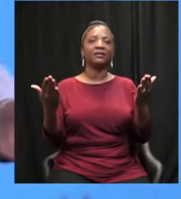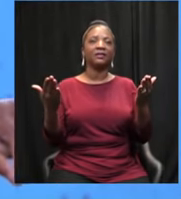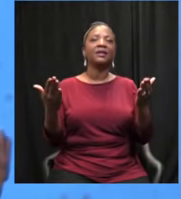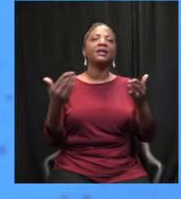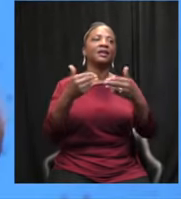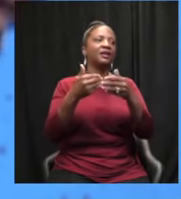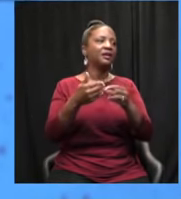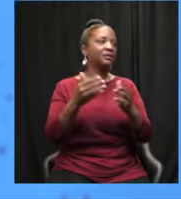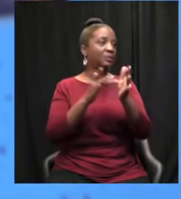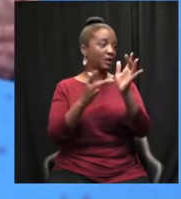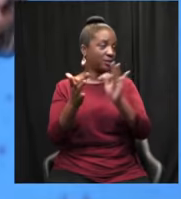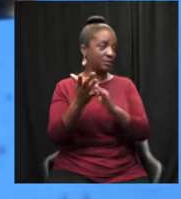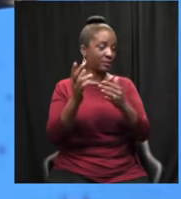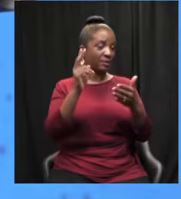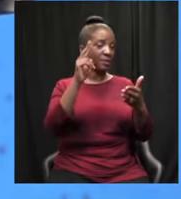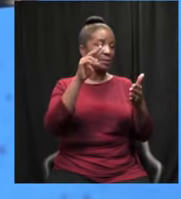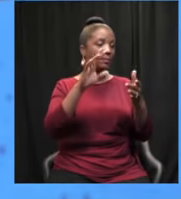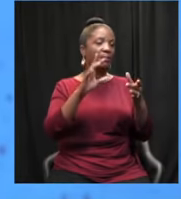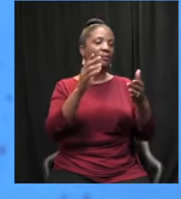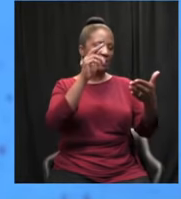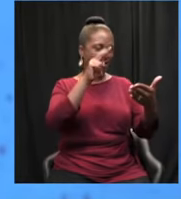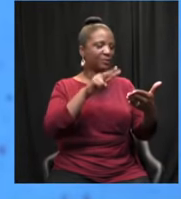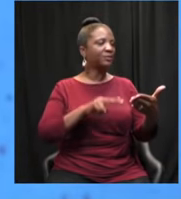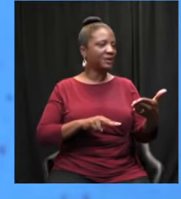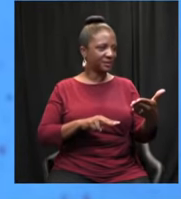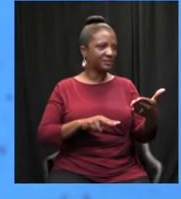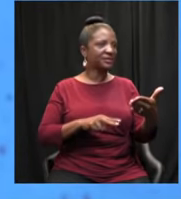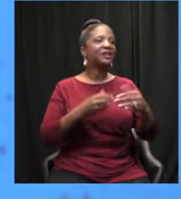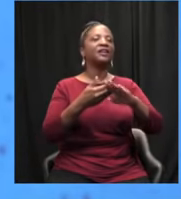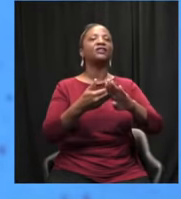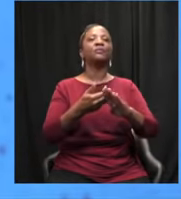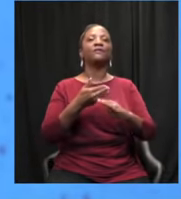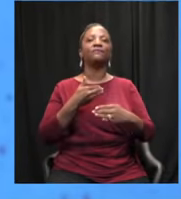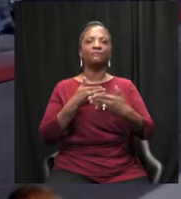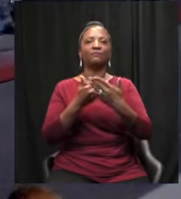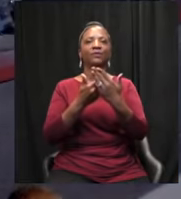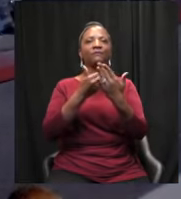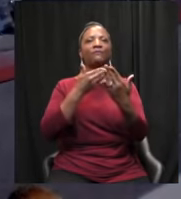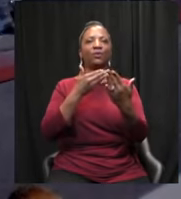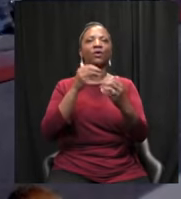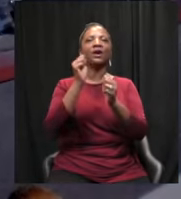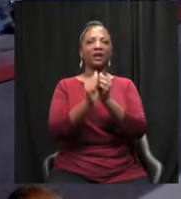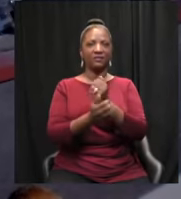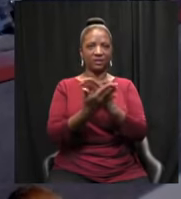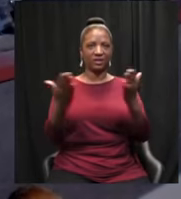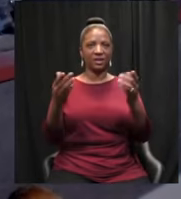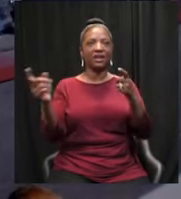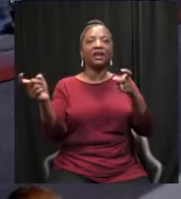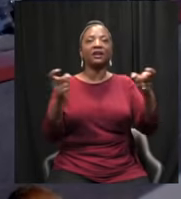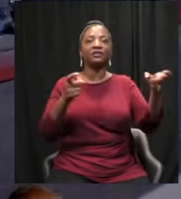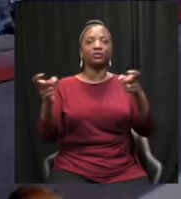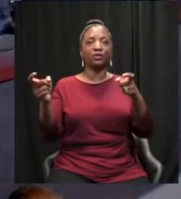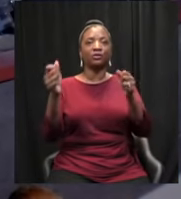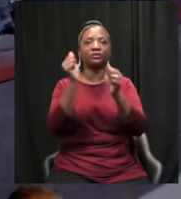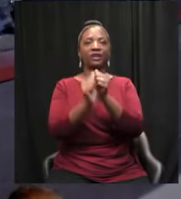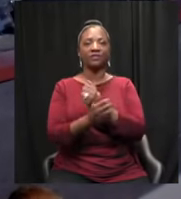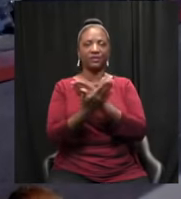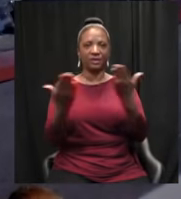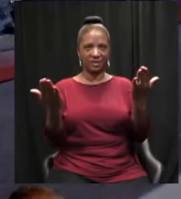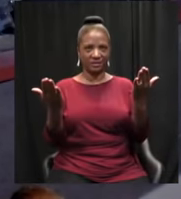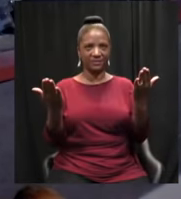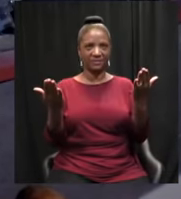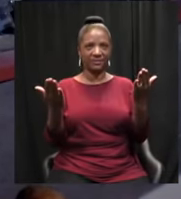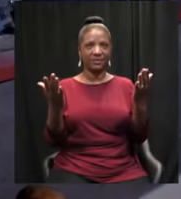all things, and in him all things hold together. But he's also unchanging.